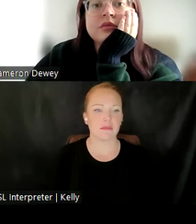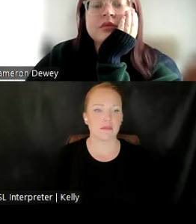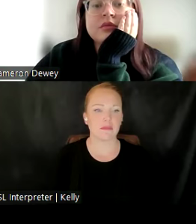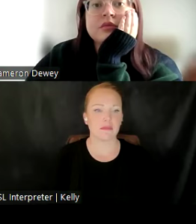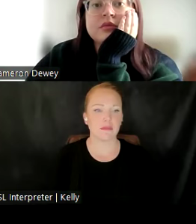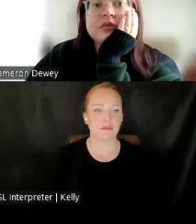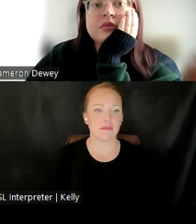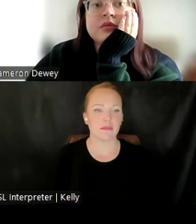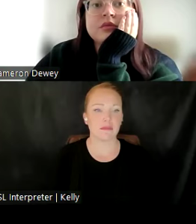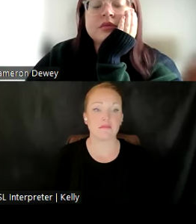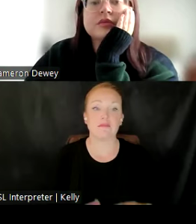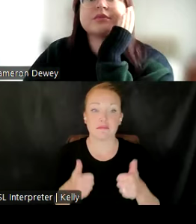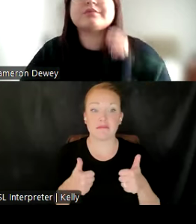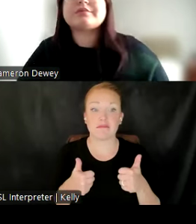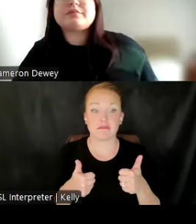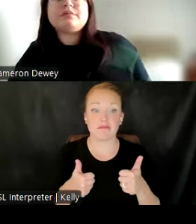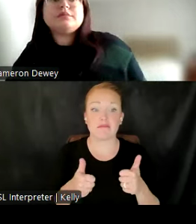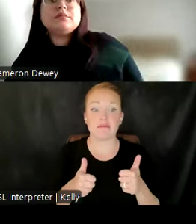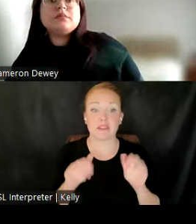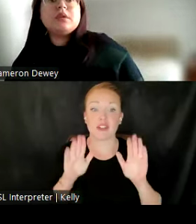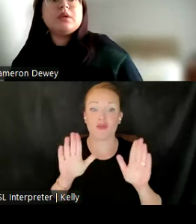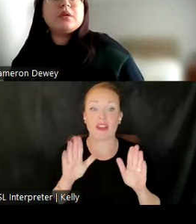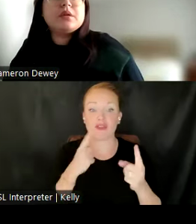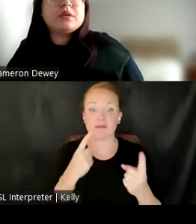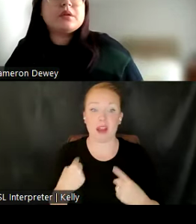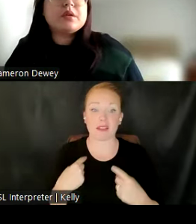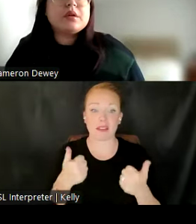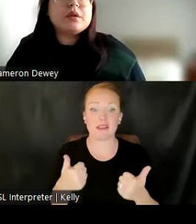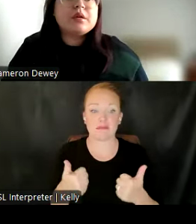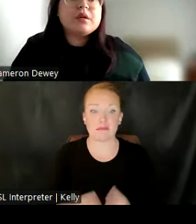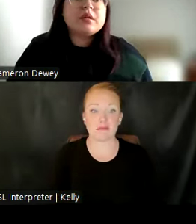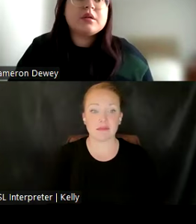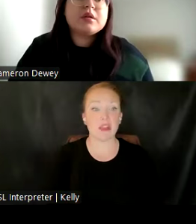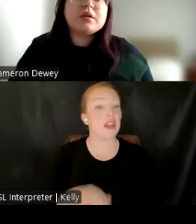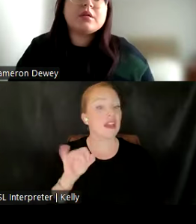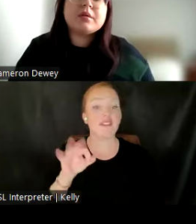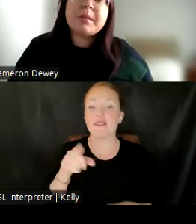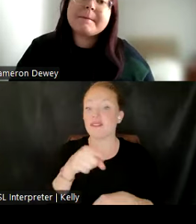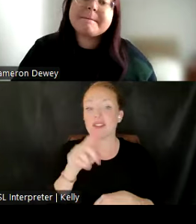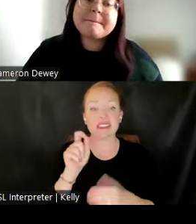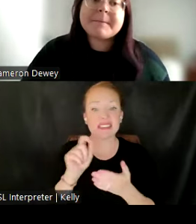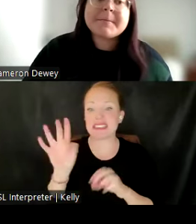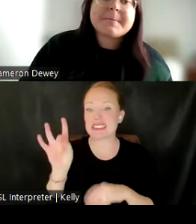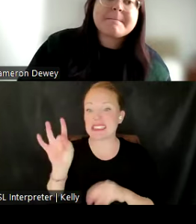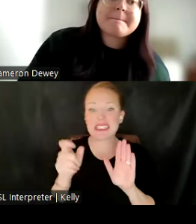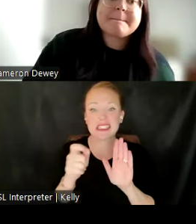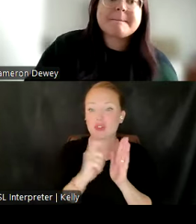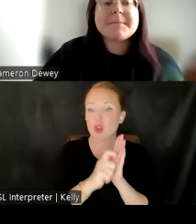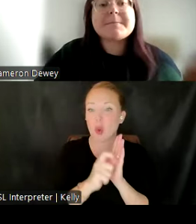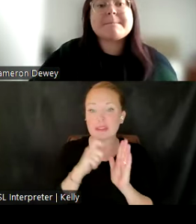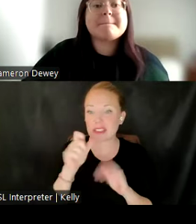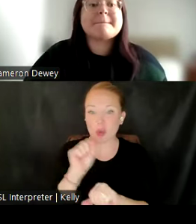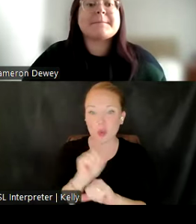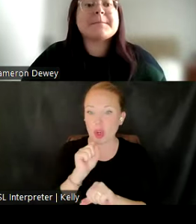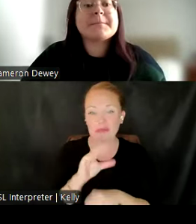You guys are giving some really great responses. Thank you. If you can't get the sticky note to work, no problem. Just feel